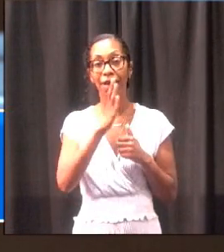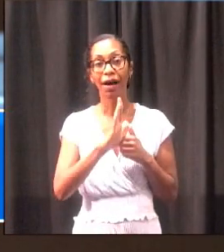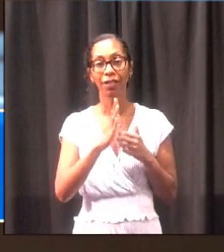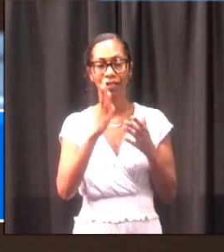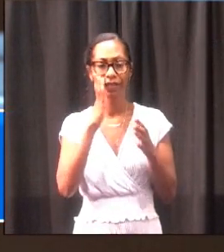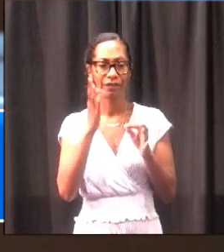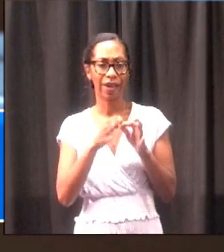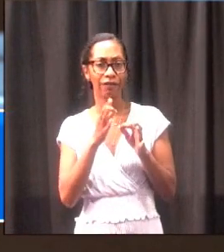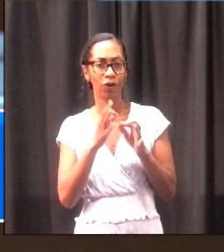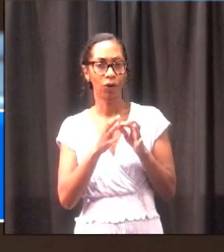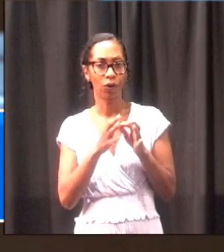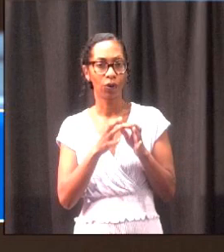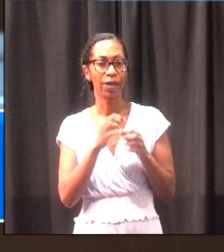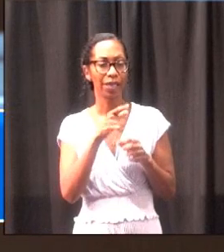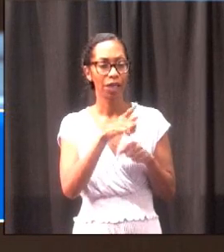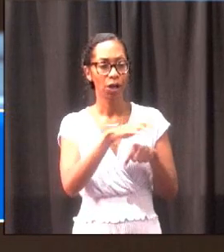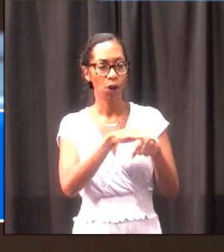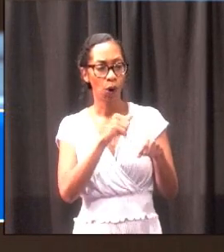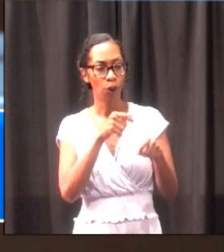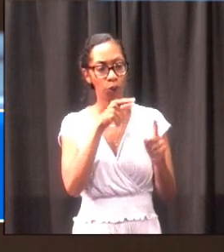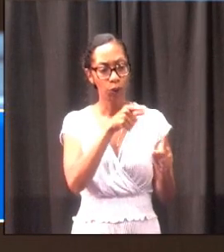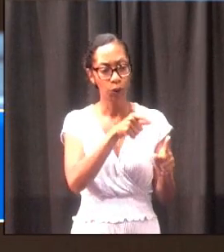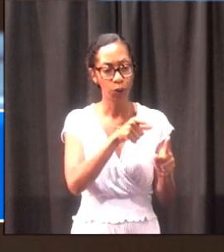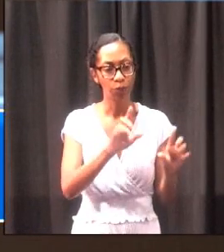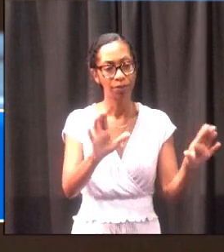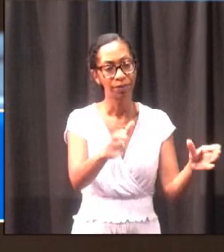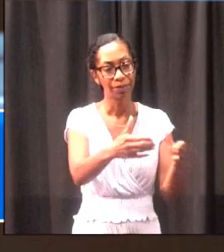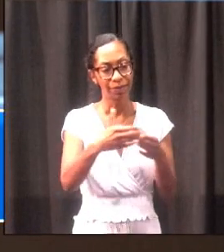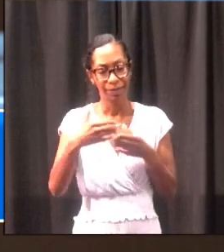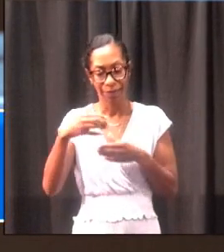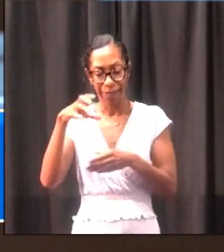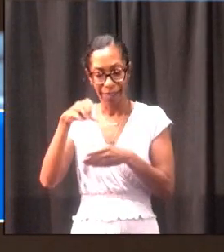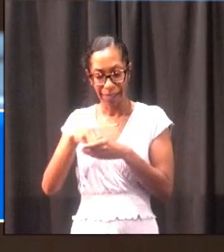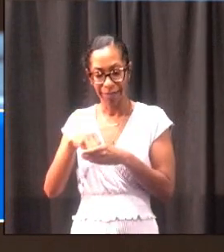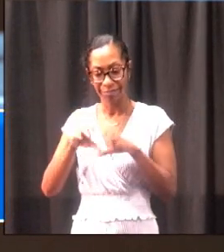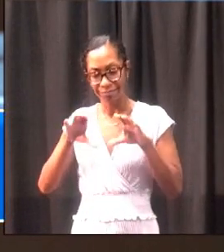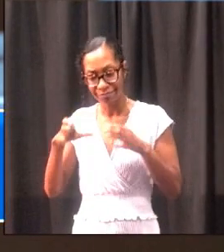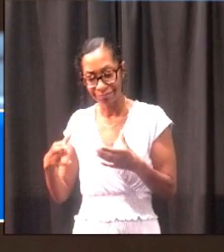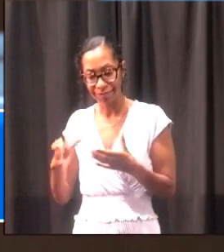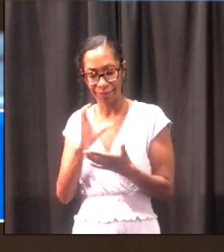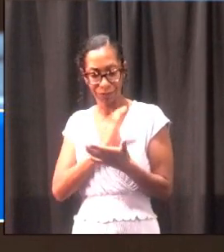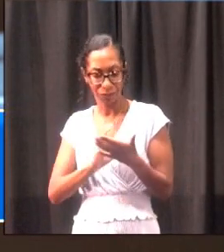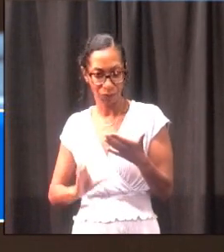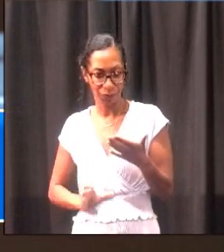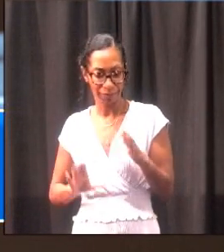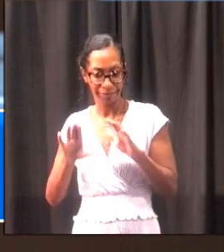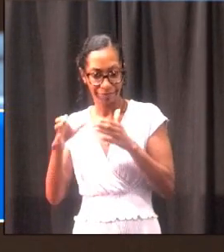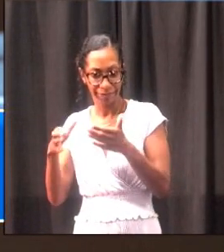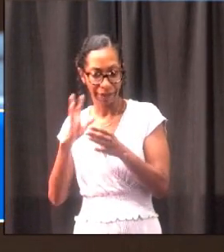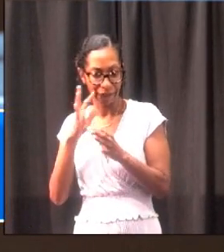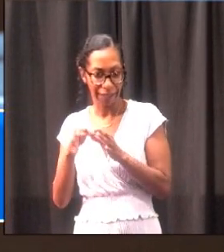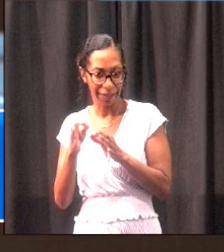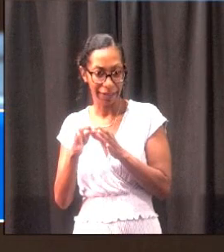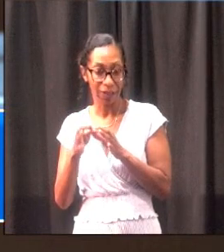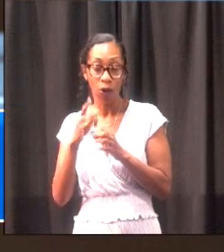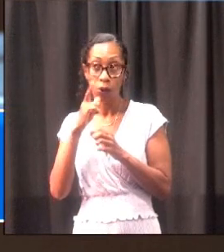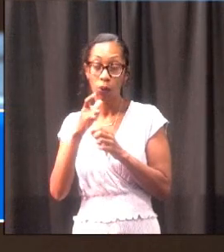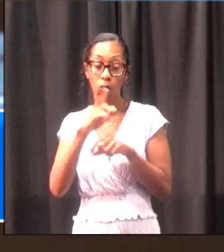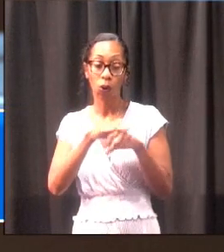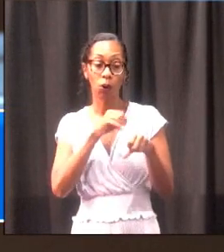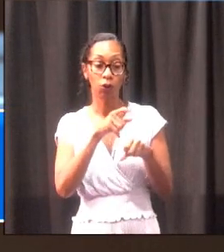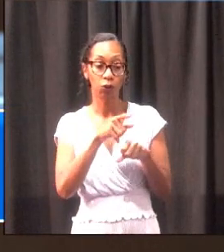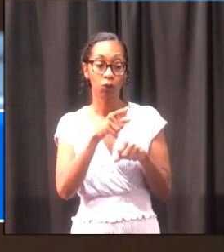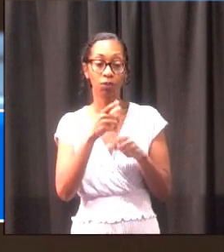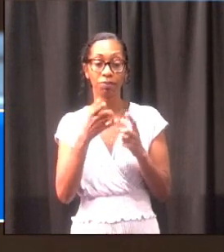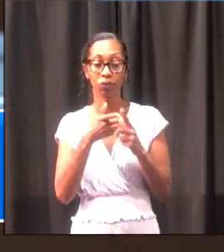the fellowship of his Son, Jesus Christ, our Lord. Amen.